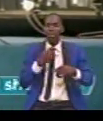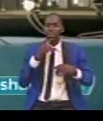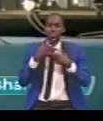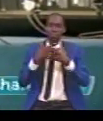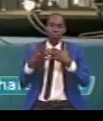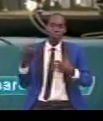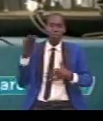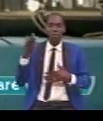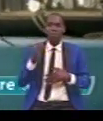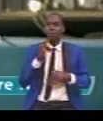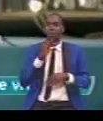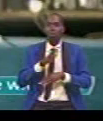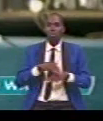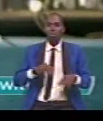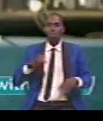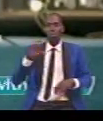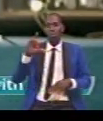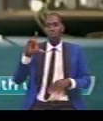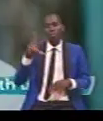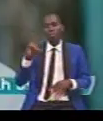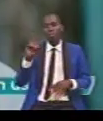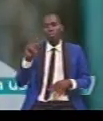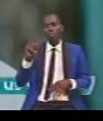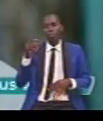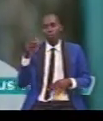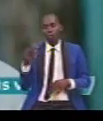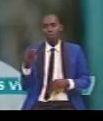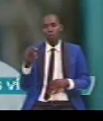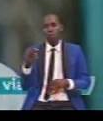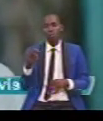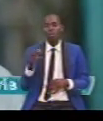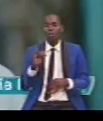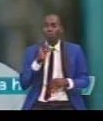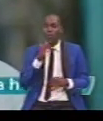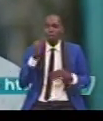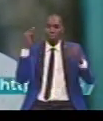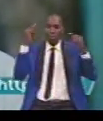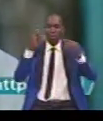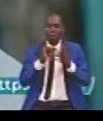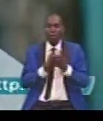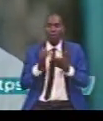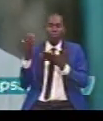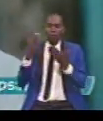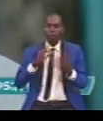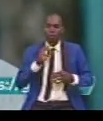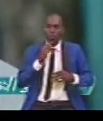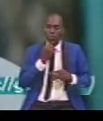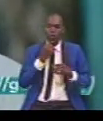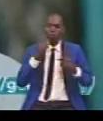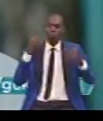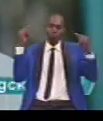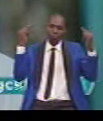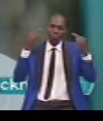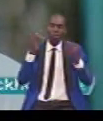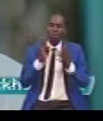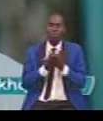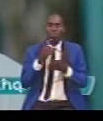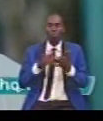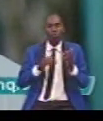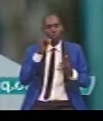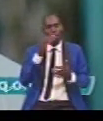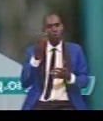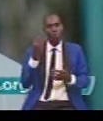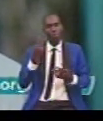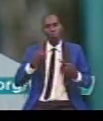just clots. We call it hemorrhagic tension headache, and that causes severe headache. So that's the definition of what she was describing. Thank